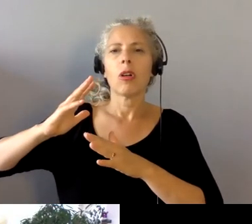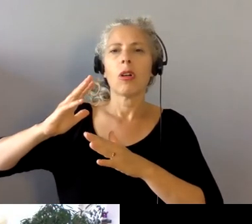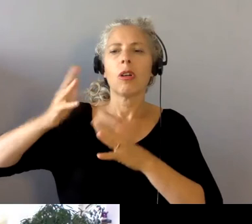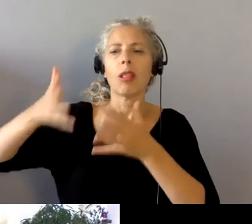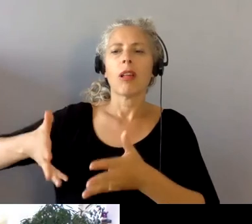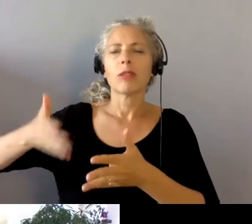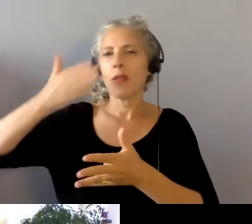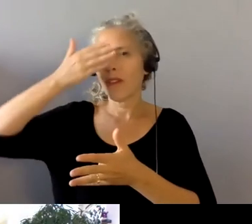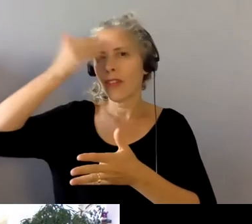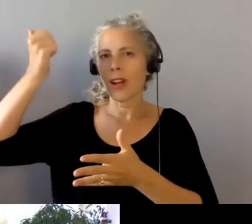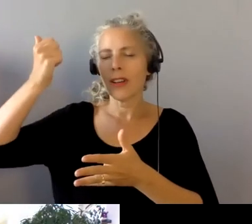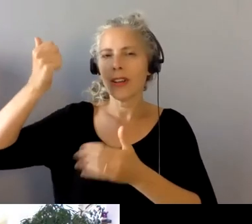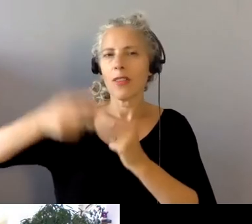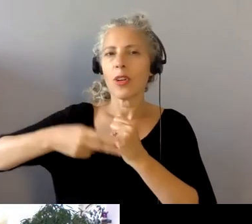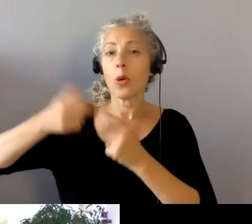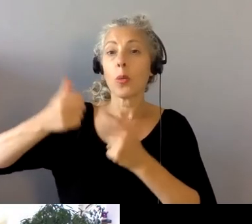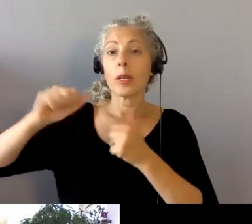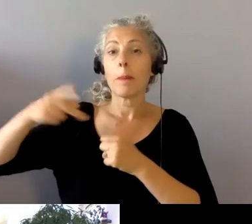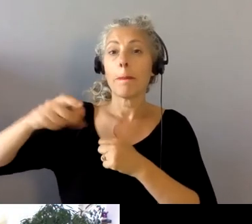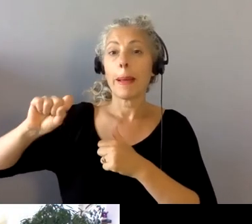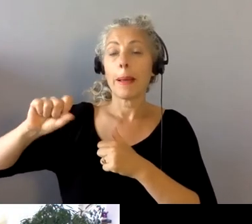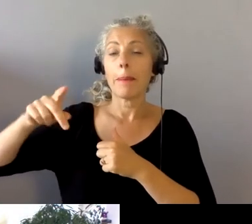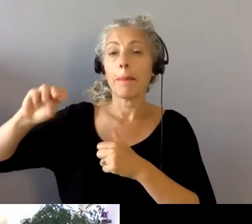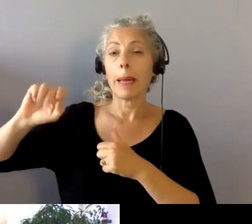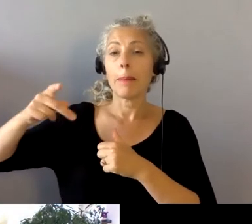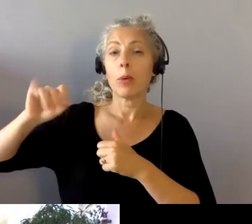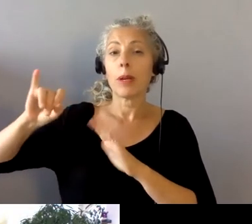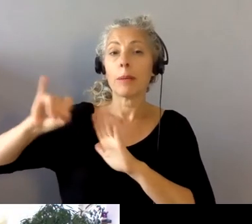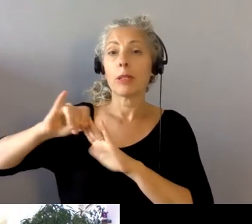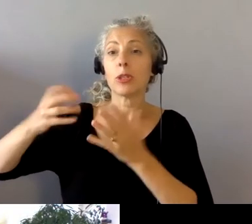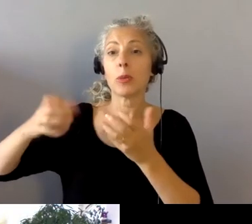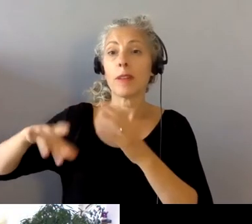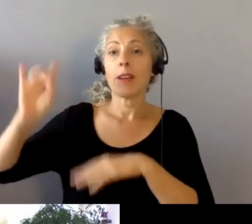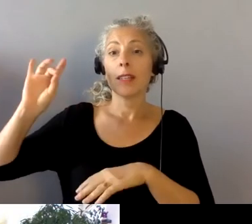map or image would you most love to find? And